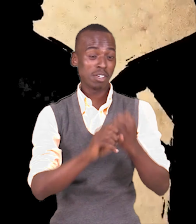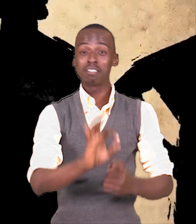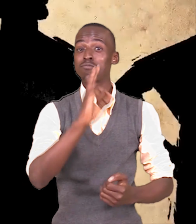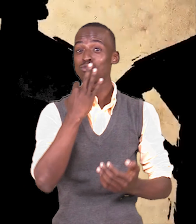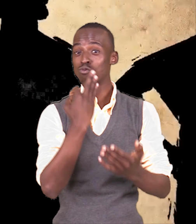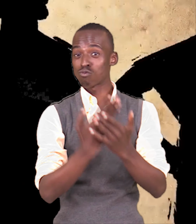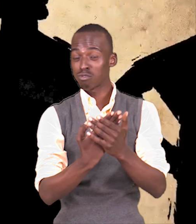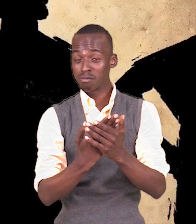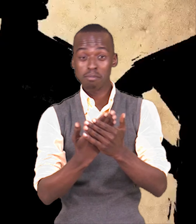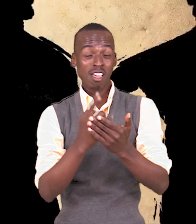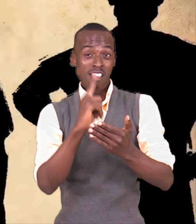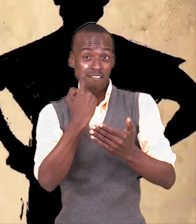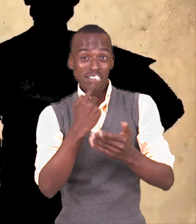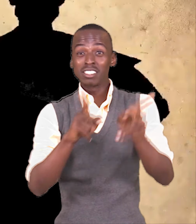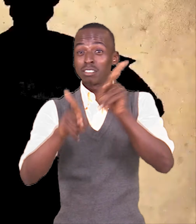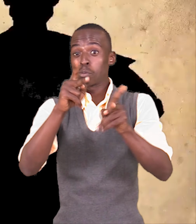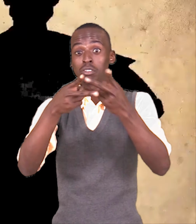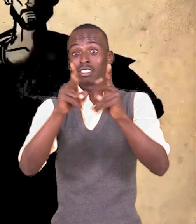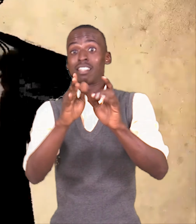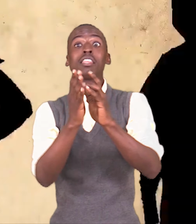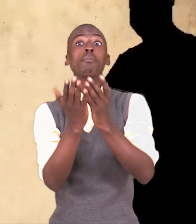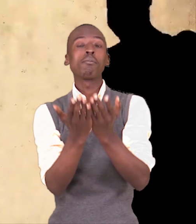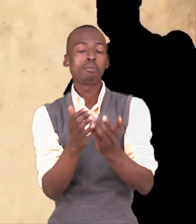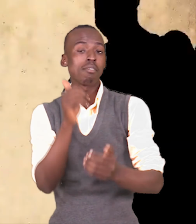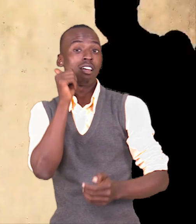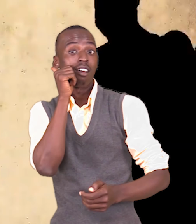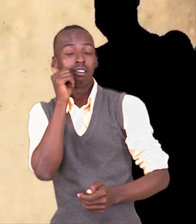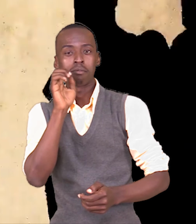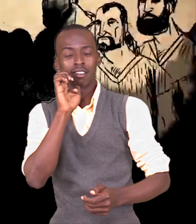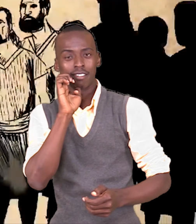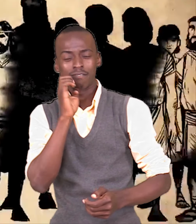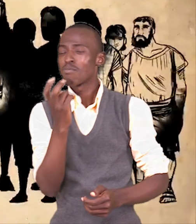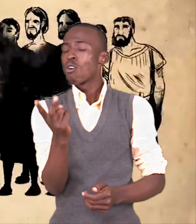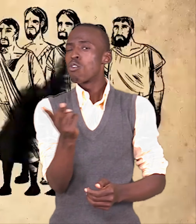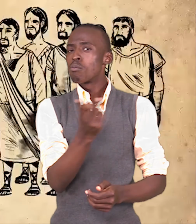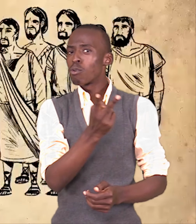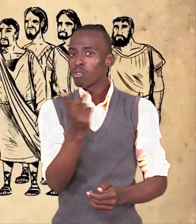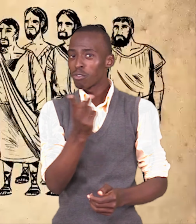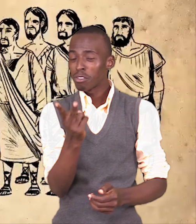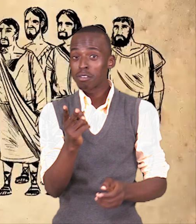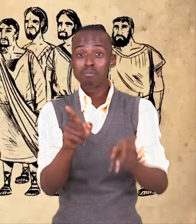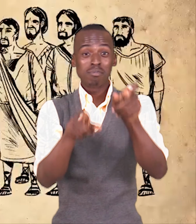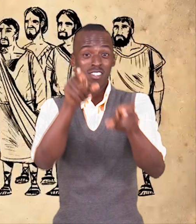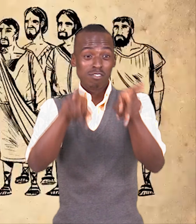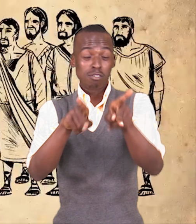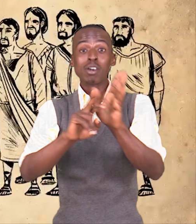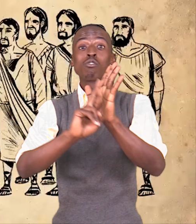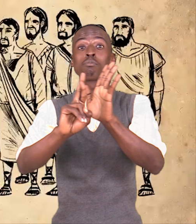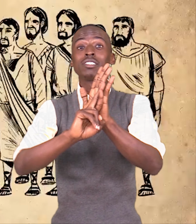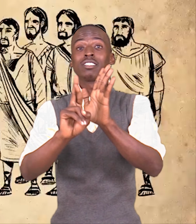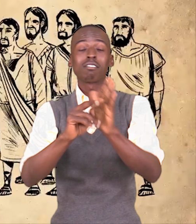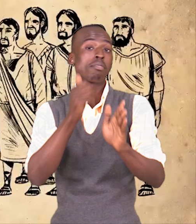have Abraham, and then he has his son Isaac, who has Jacob, and then Jacob has 12 sons. And to each generation,